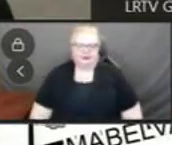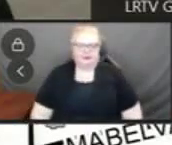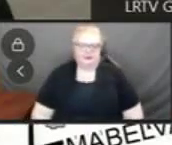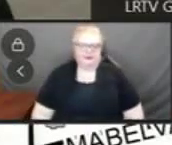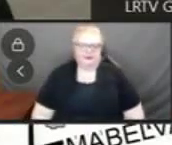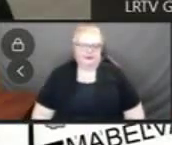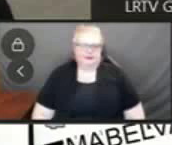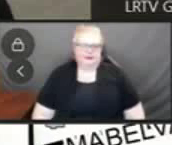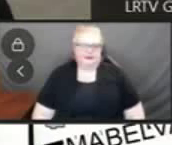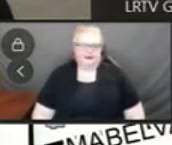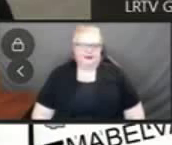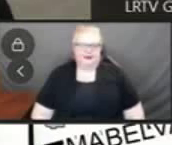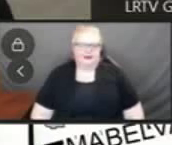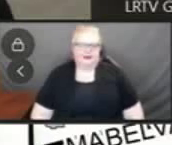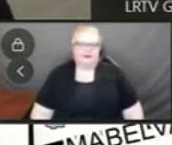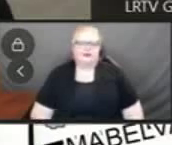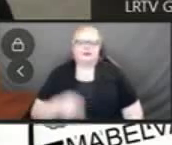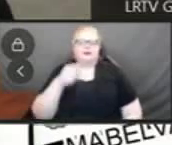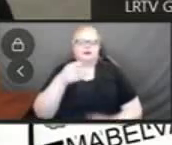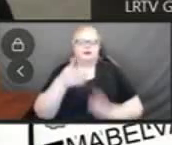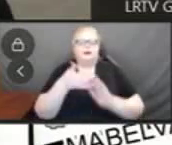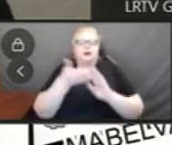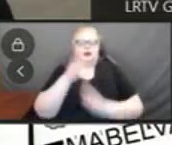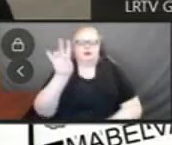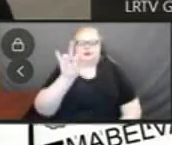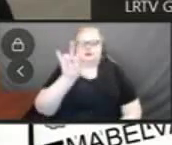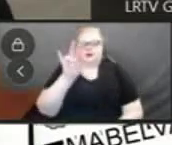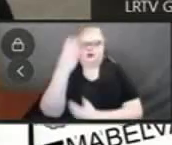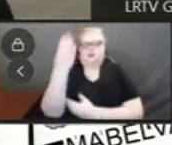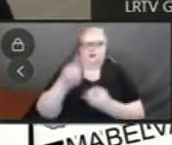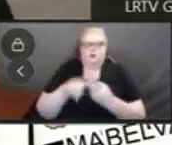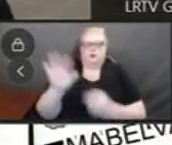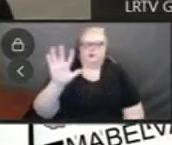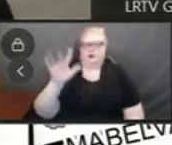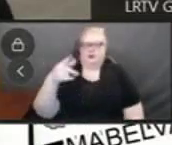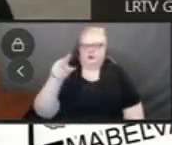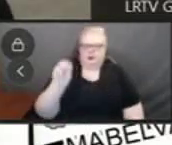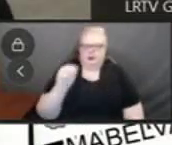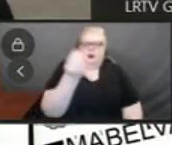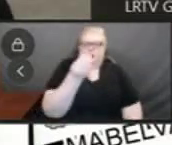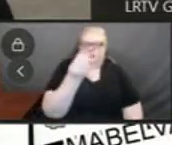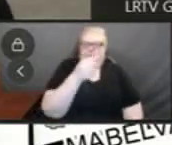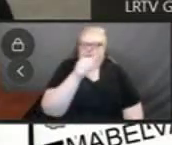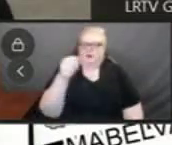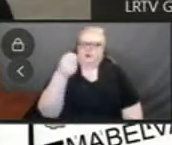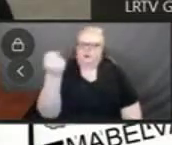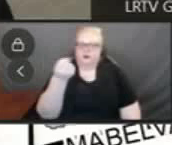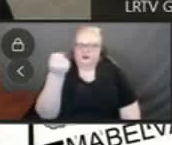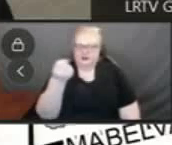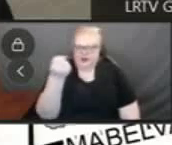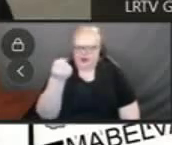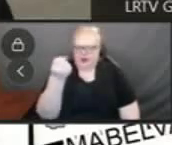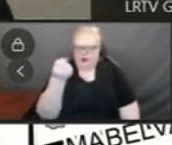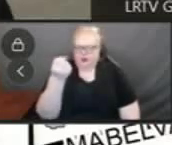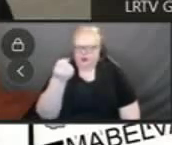The hours of operation was going to be 7 a.m. to 5 p.m. Monday through Saturday.